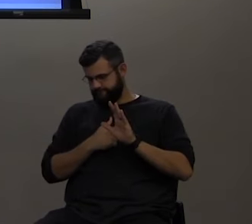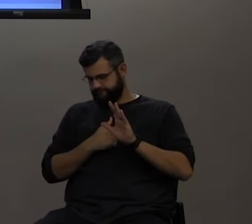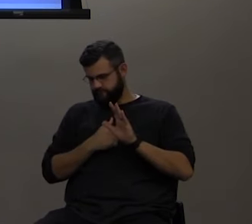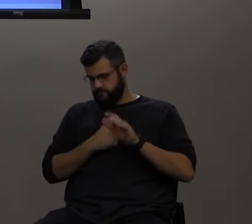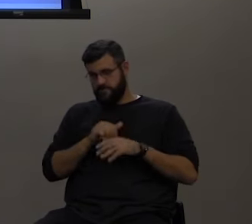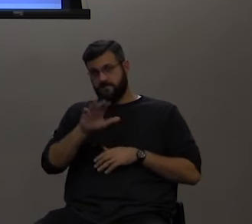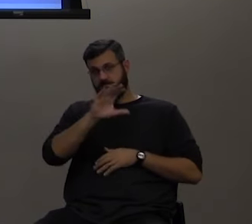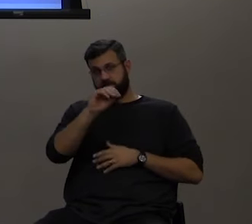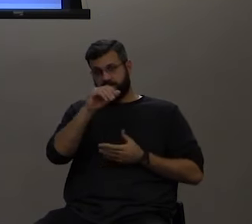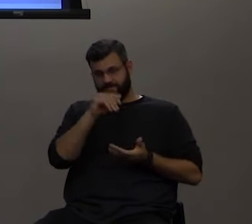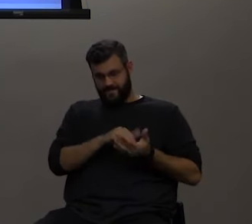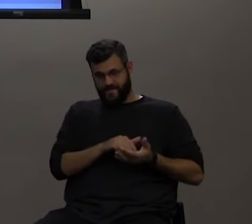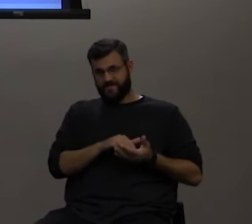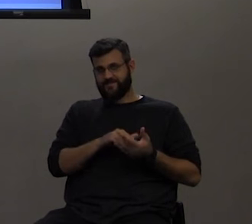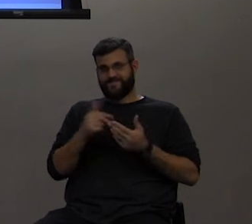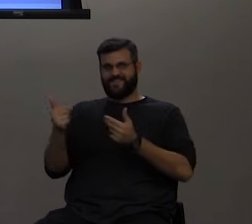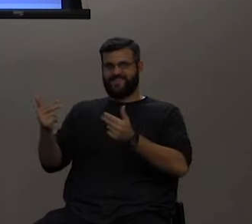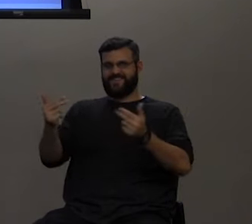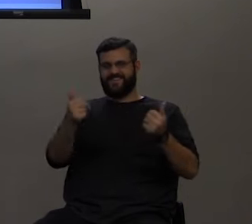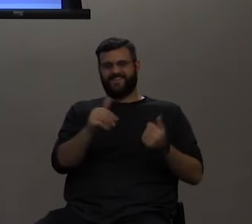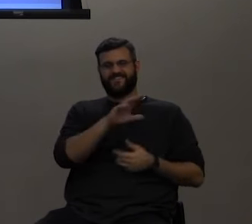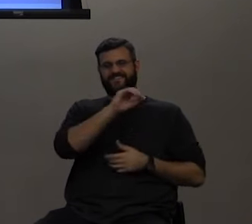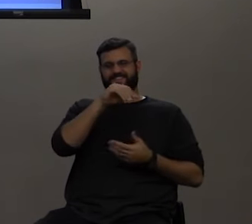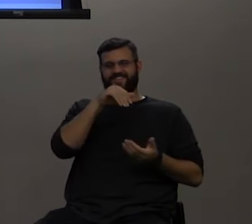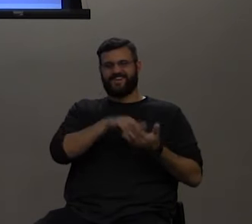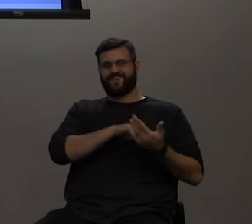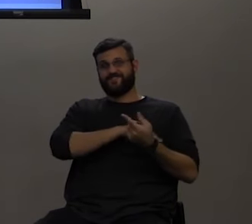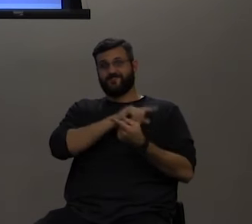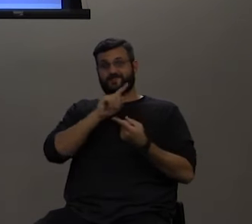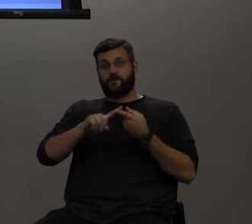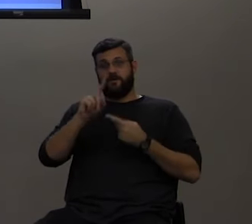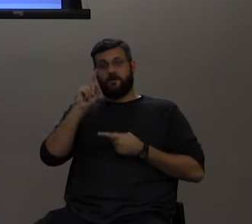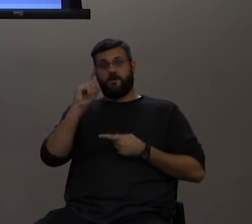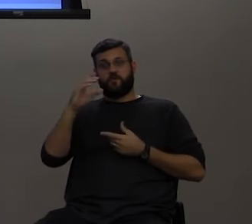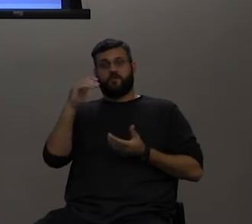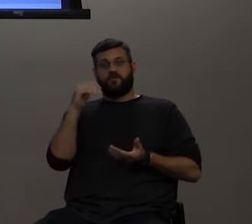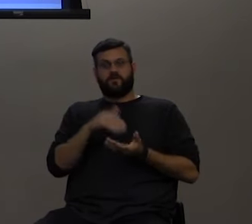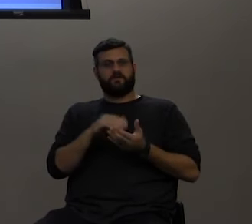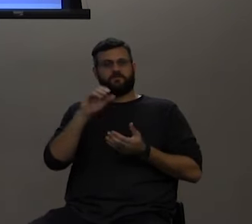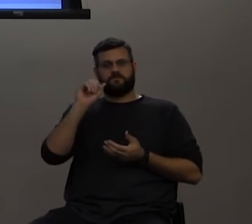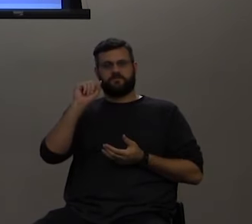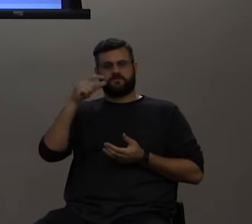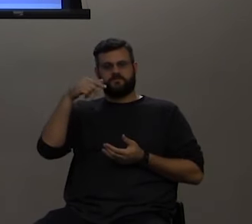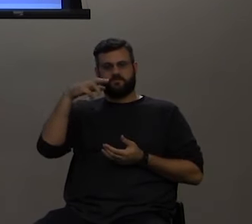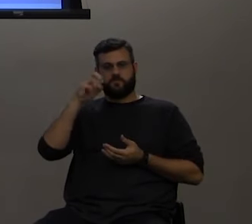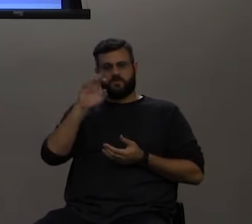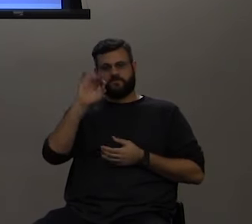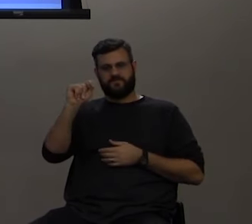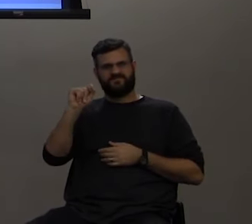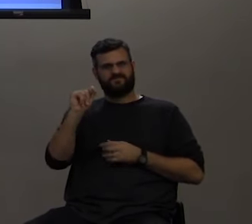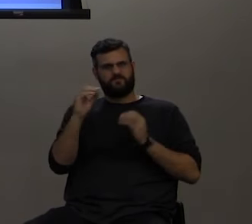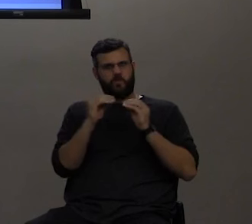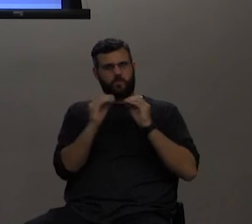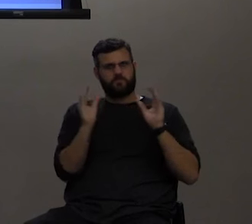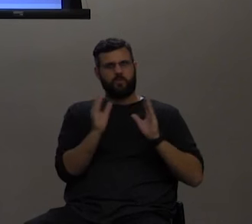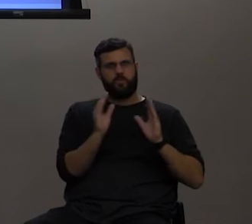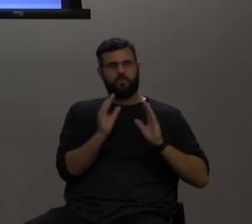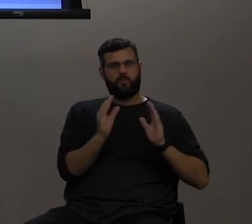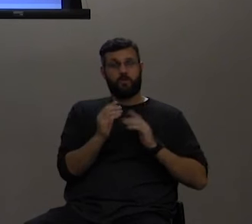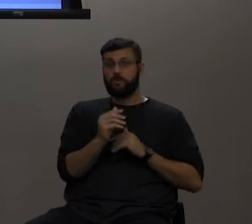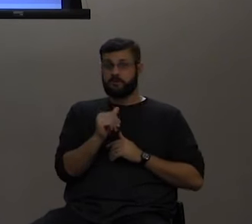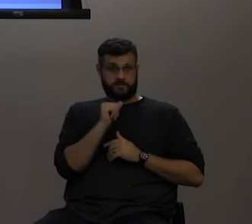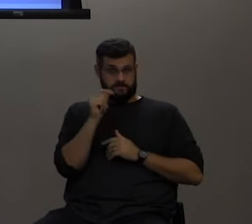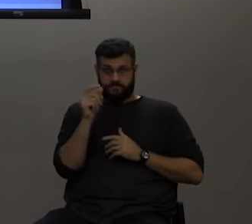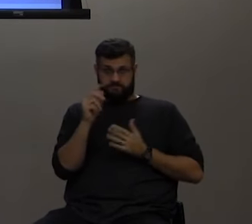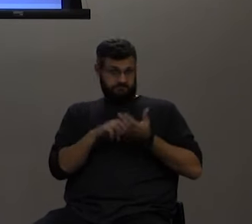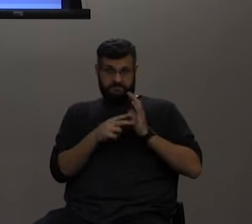between 50,000 and 100,000 square feet, more on the smaller size, and frankly, not